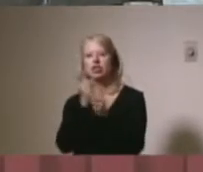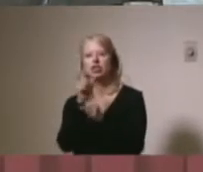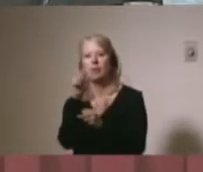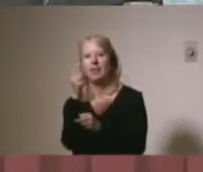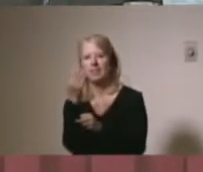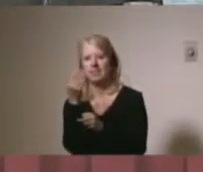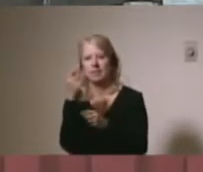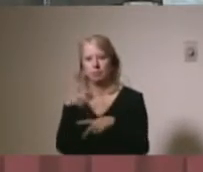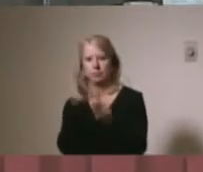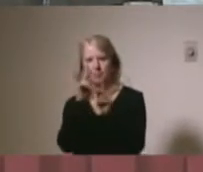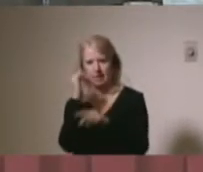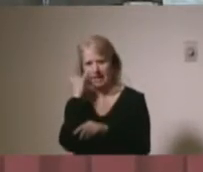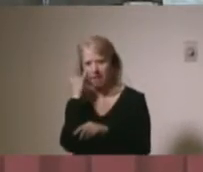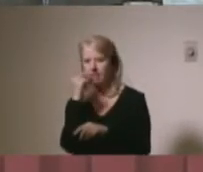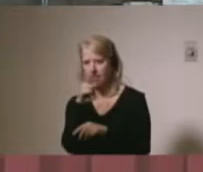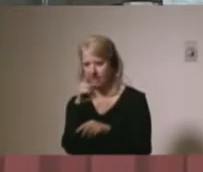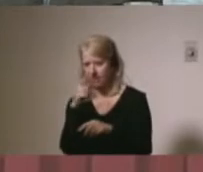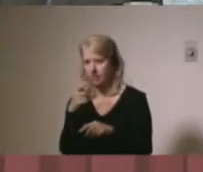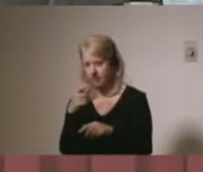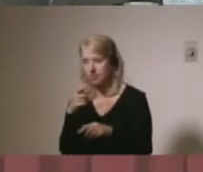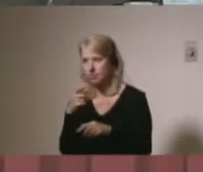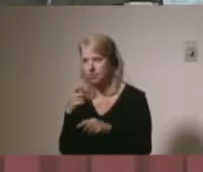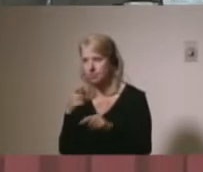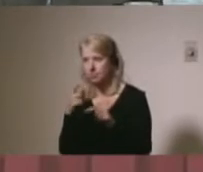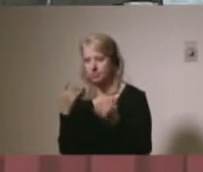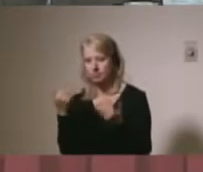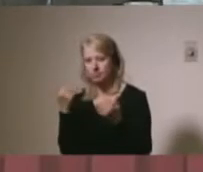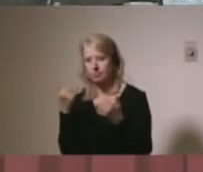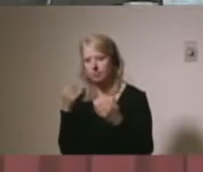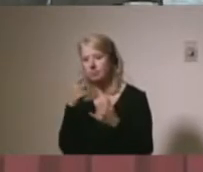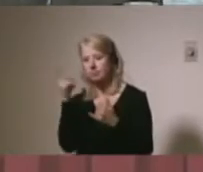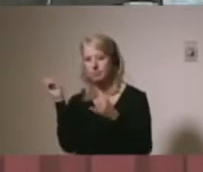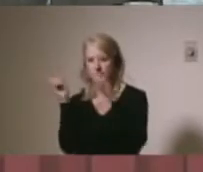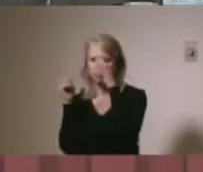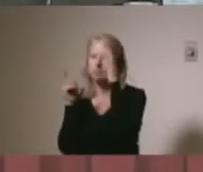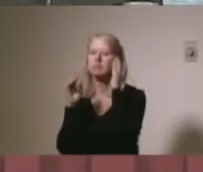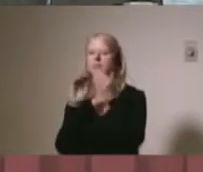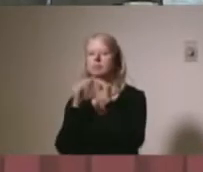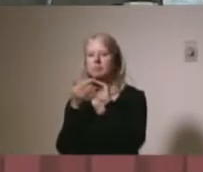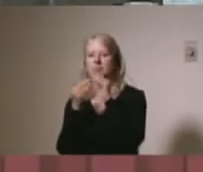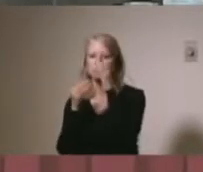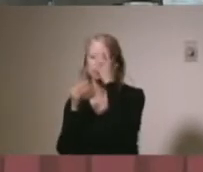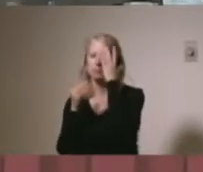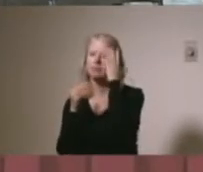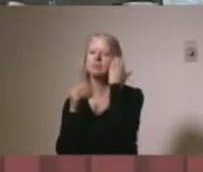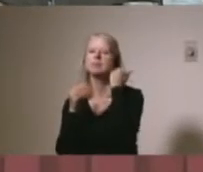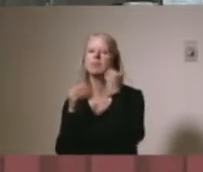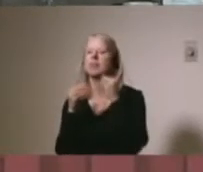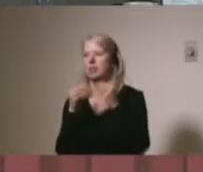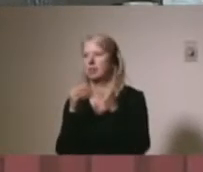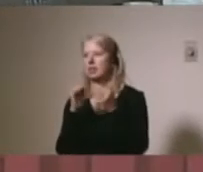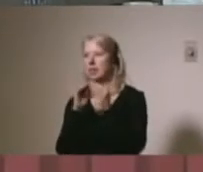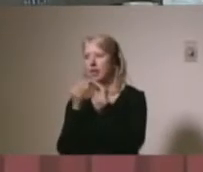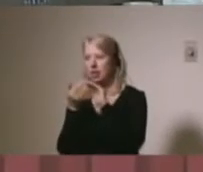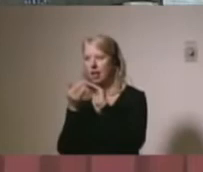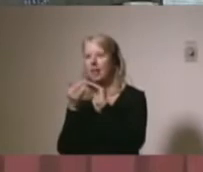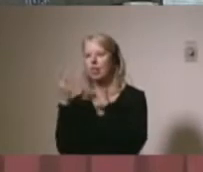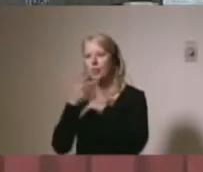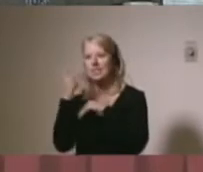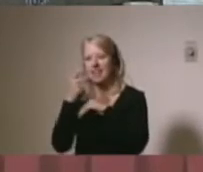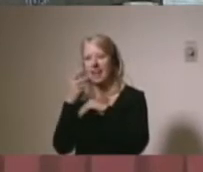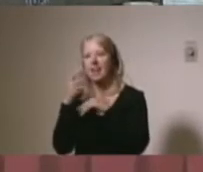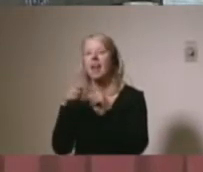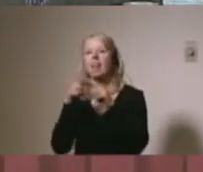what it has done is it said that for urban areas, it's 3-day delivery, and then for the rural areas,